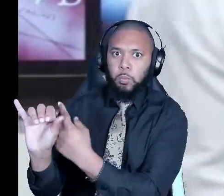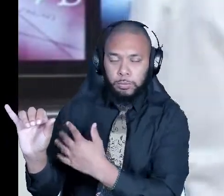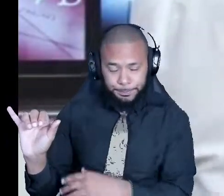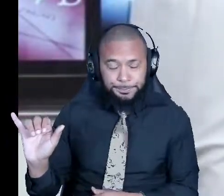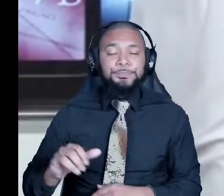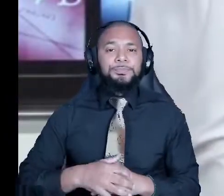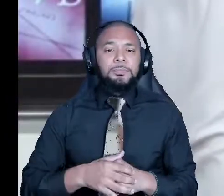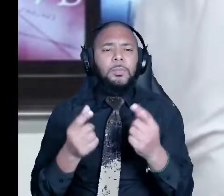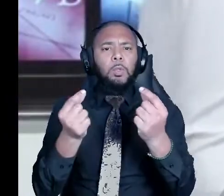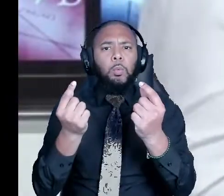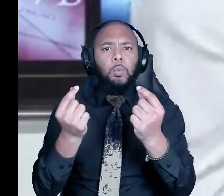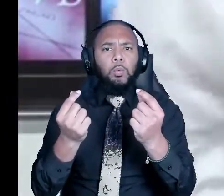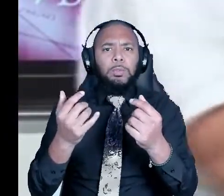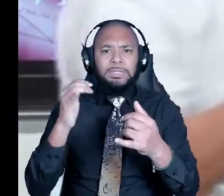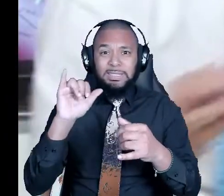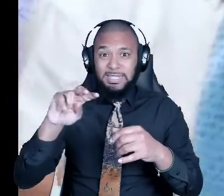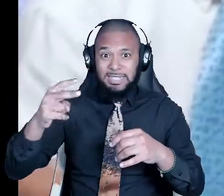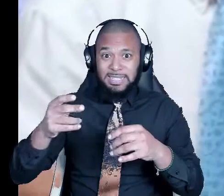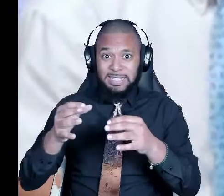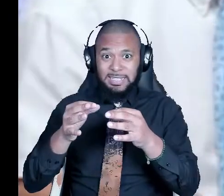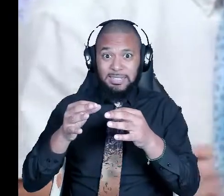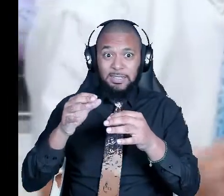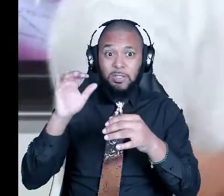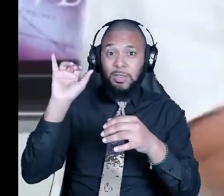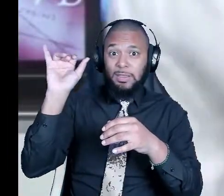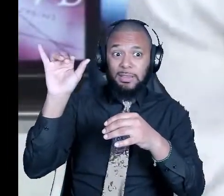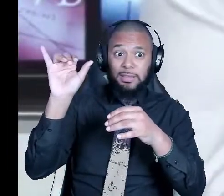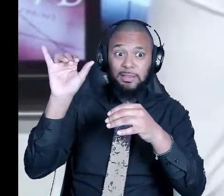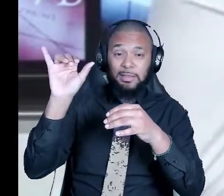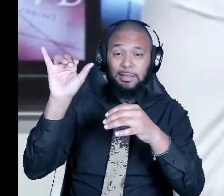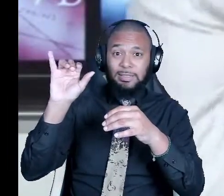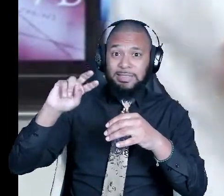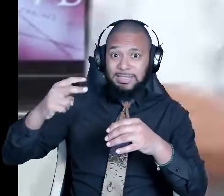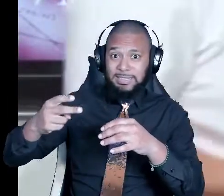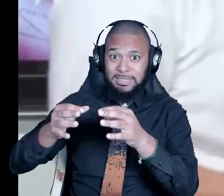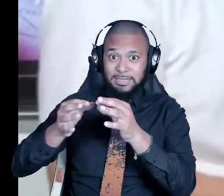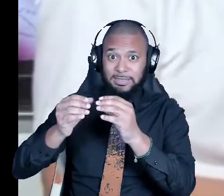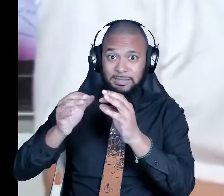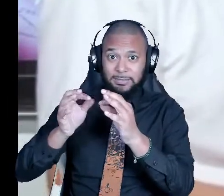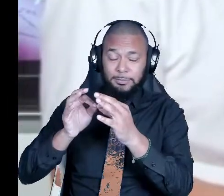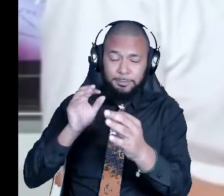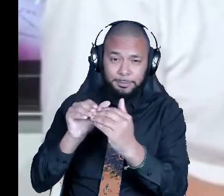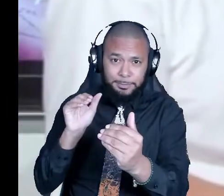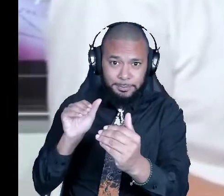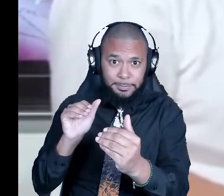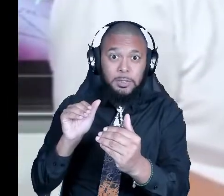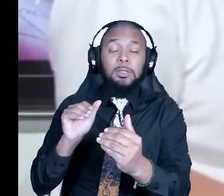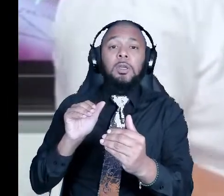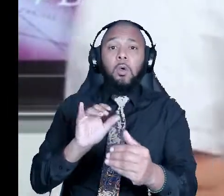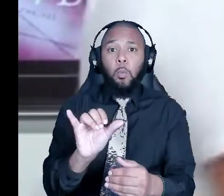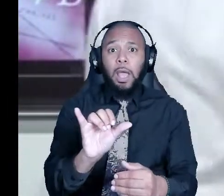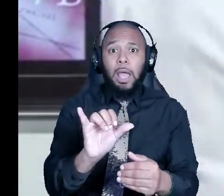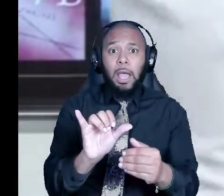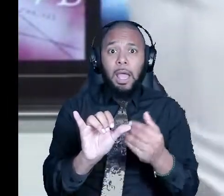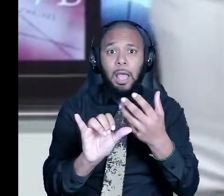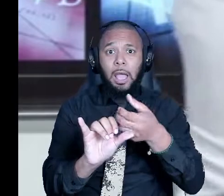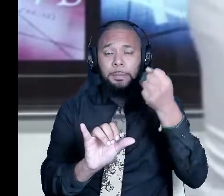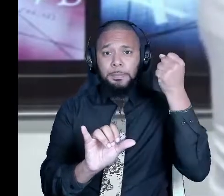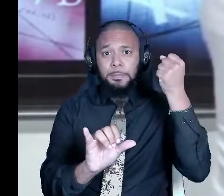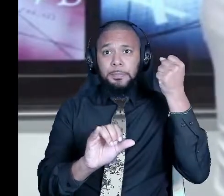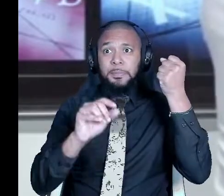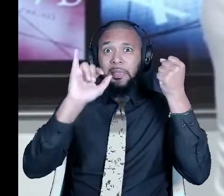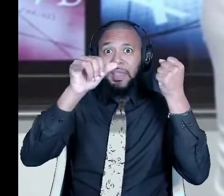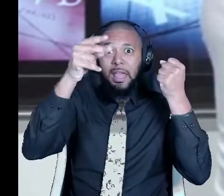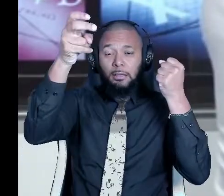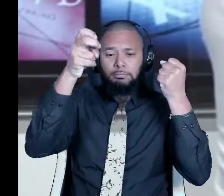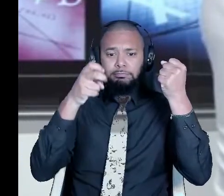equation, take out y, and put in y's substitute. So I'm going to